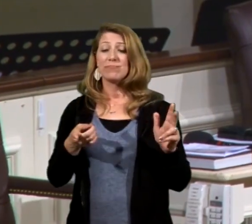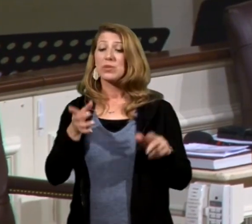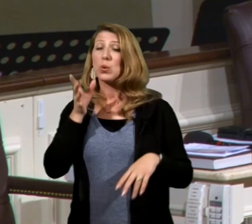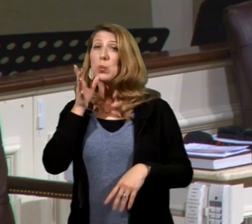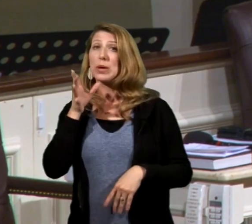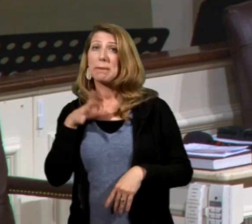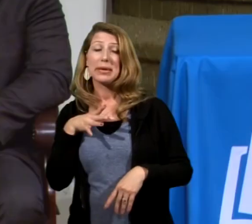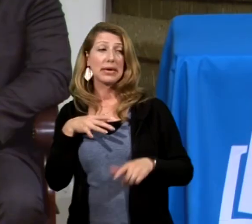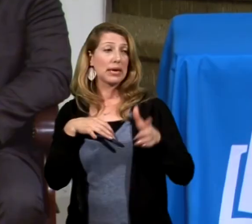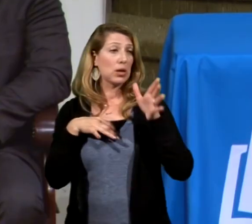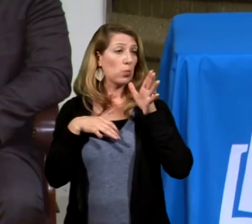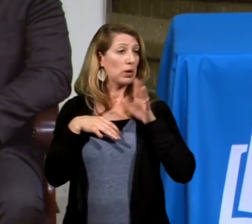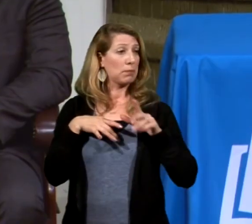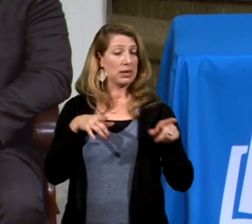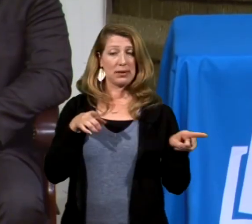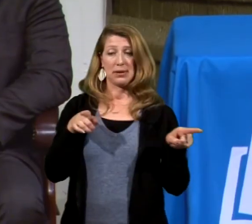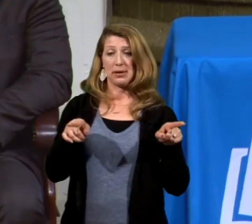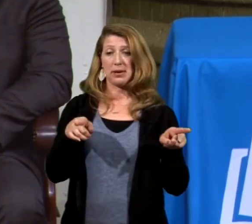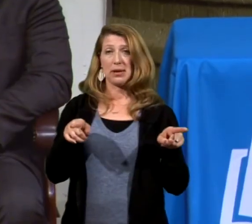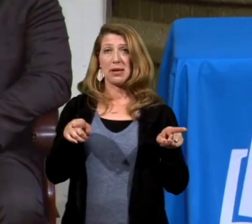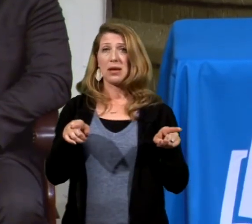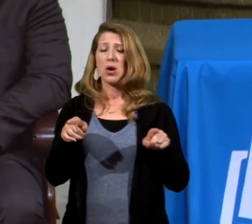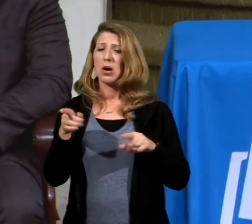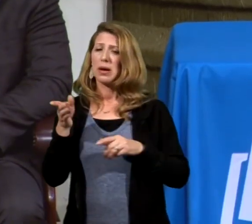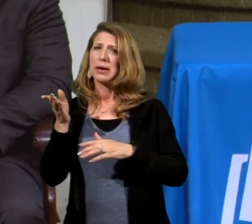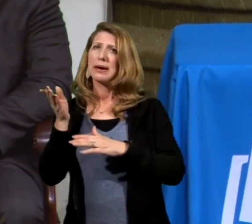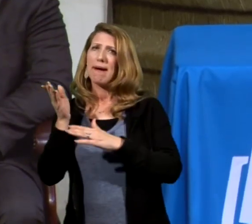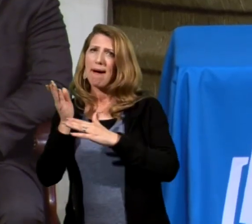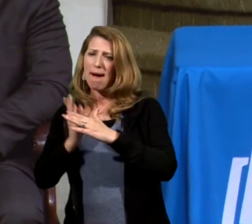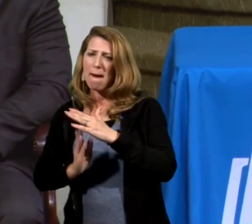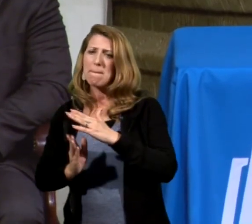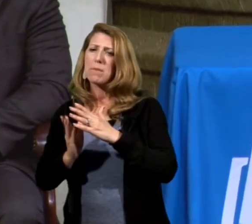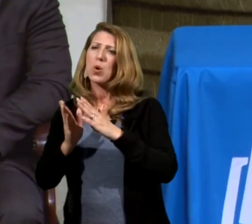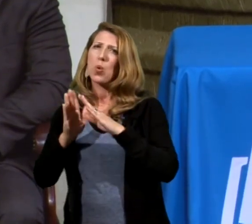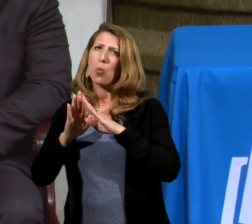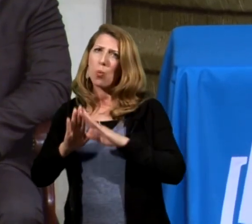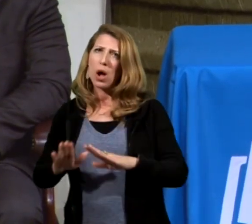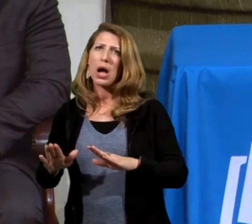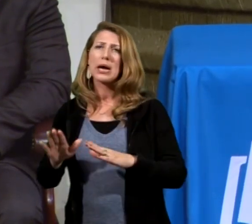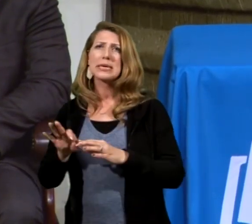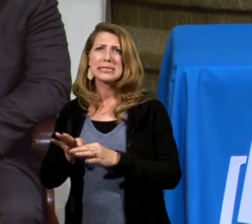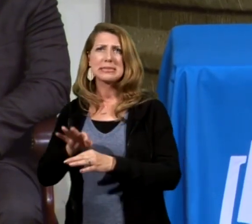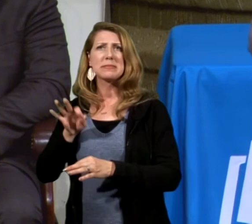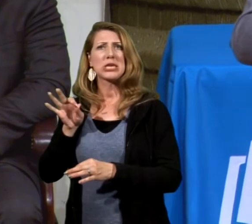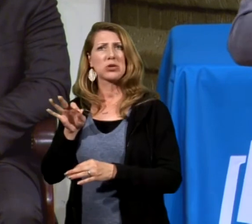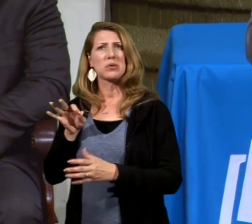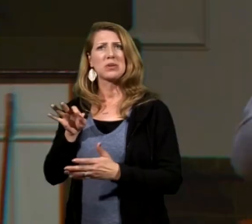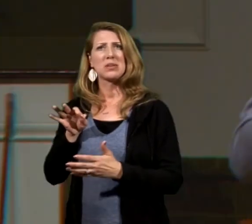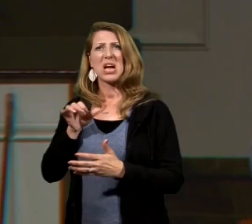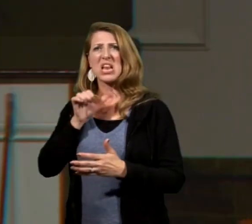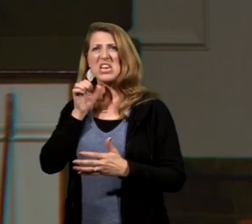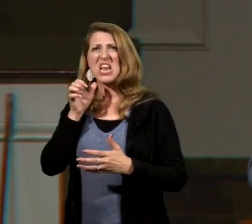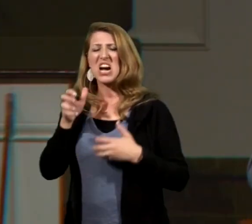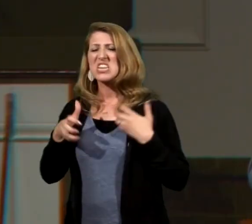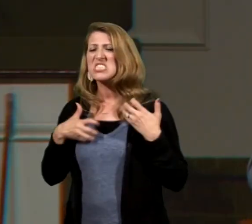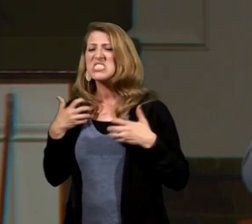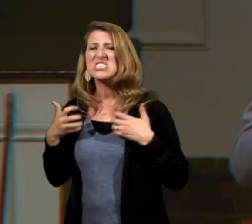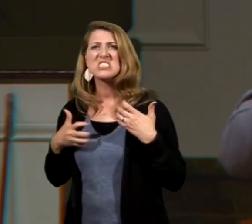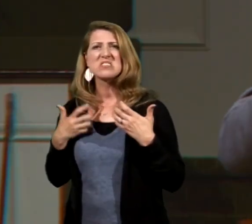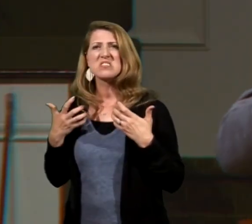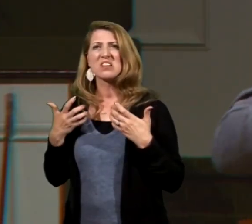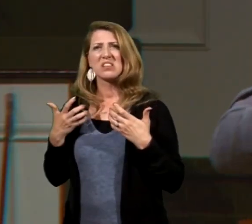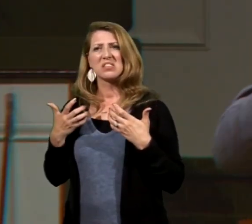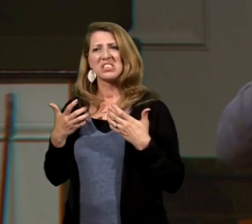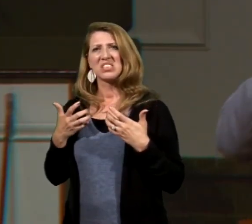he said, you know, if I can find a lady that will have a meek and a quiet spirit, it means she's not tore up on the inside.